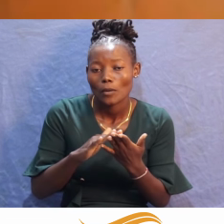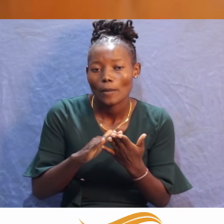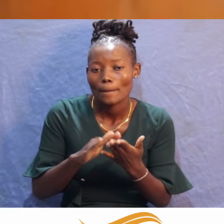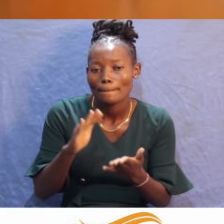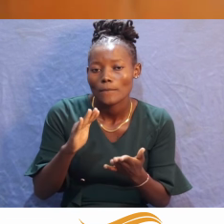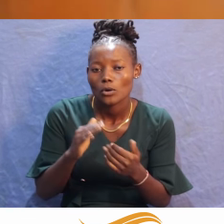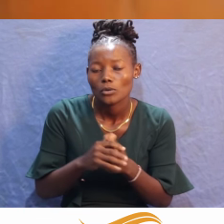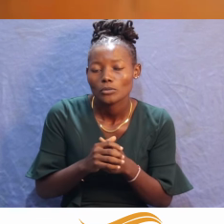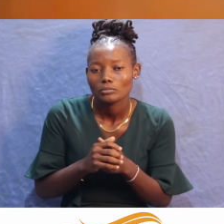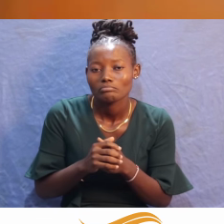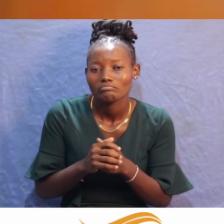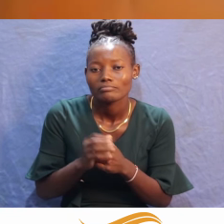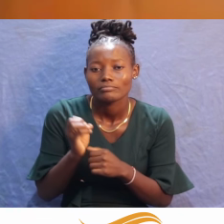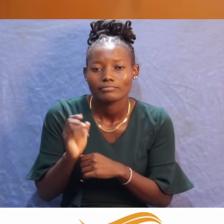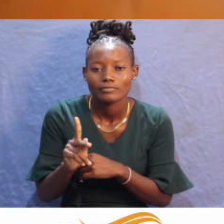of who I am.